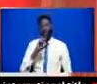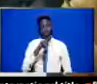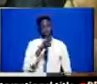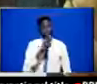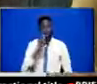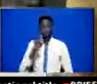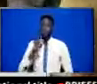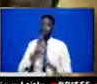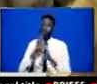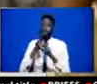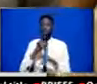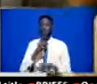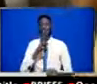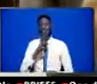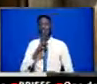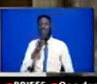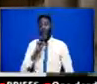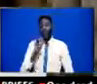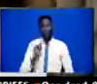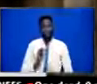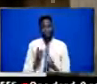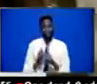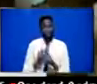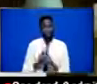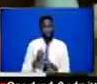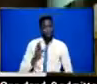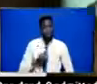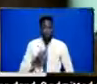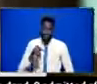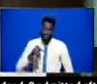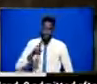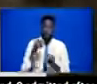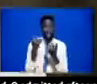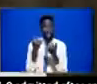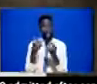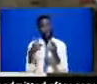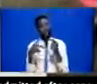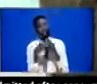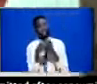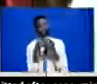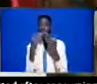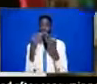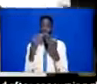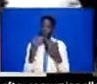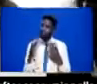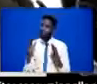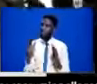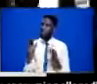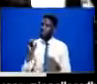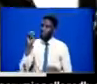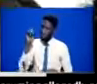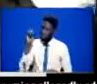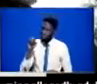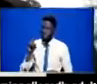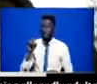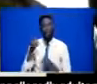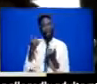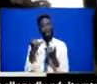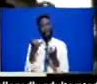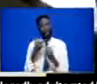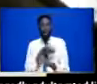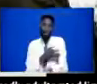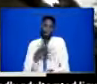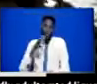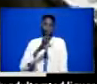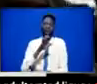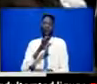million girls and women in Kenya have been silenced through FGM. It is time to make those voices heard. It is time to